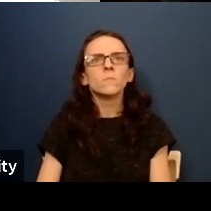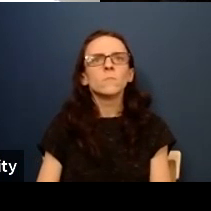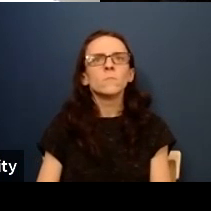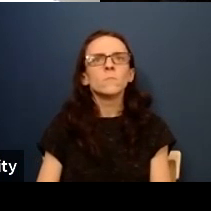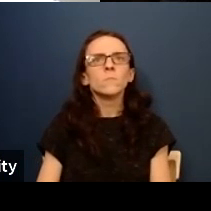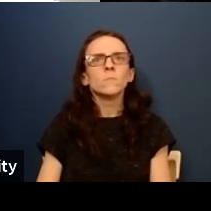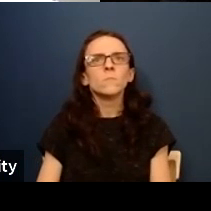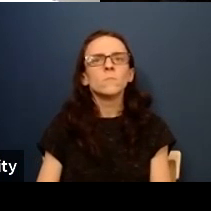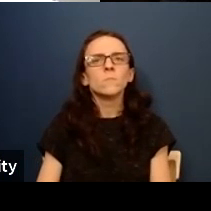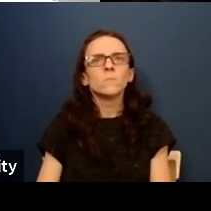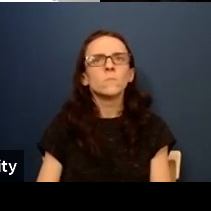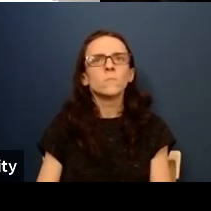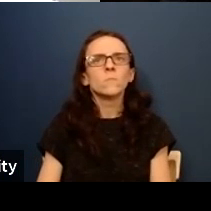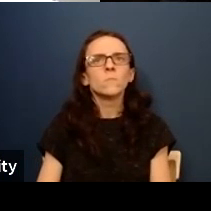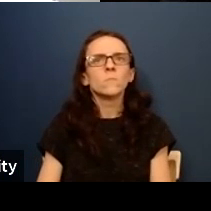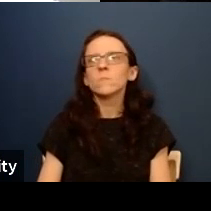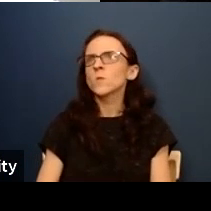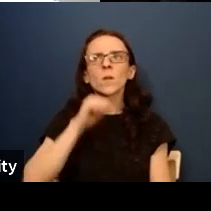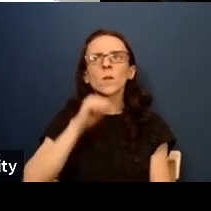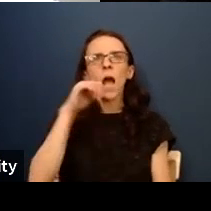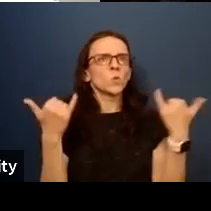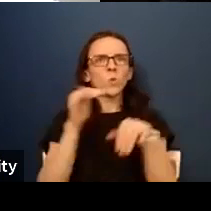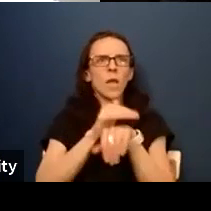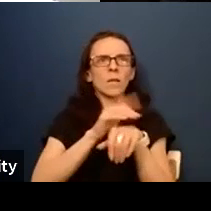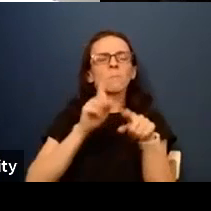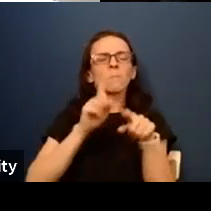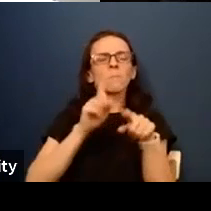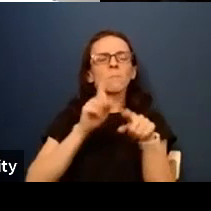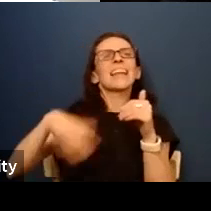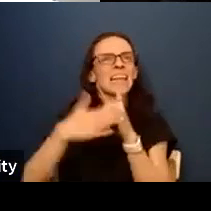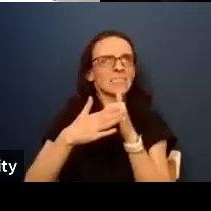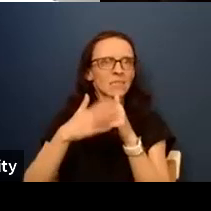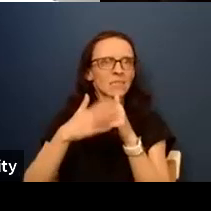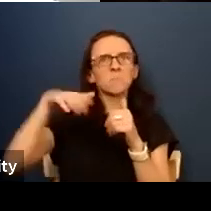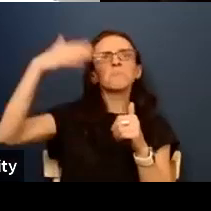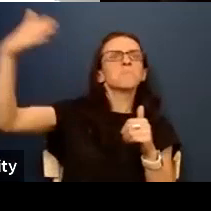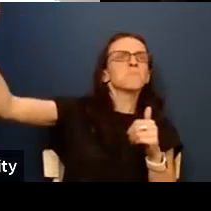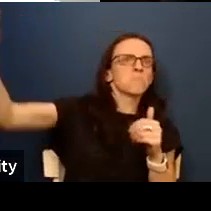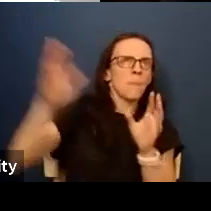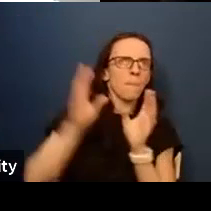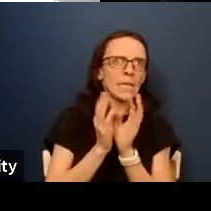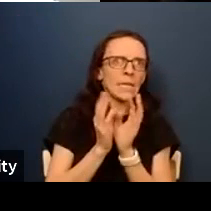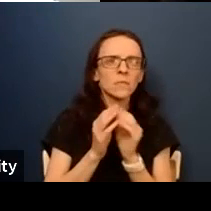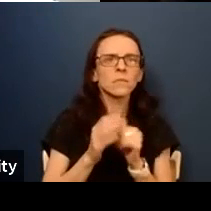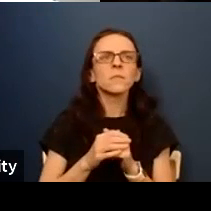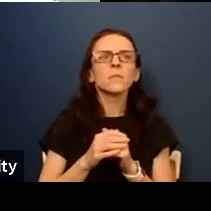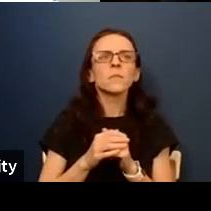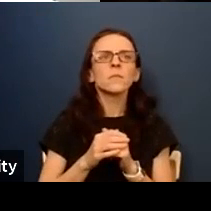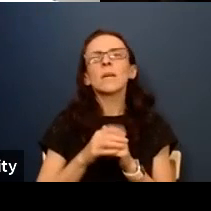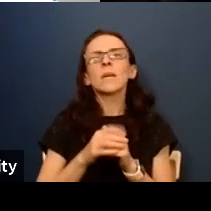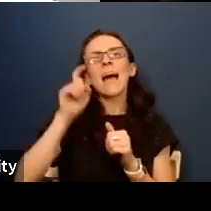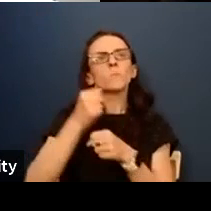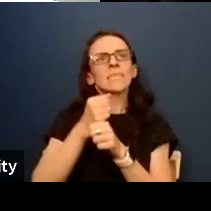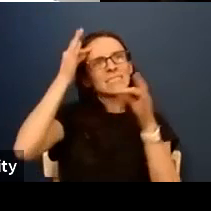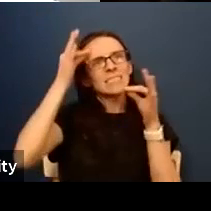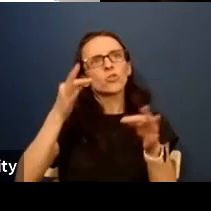to next, not tonight, but in our upcoming meetings, we need to make a decision about what